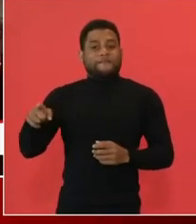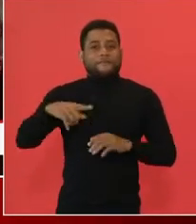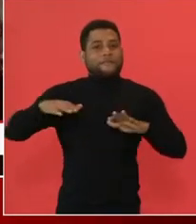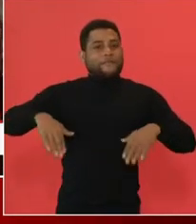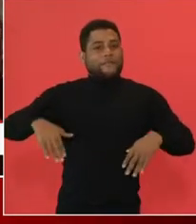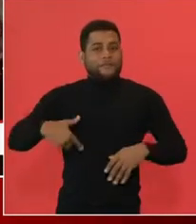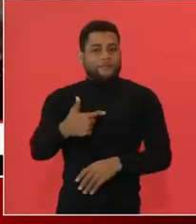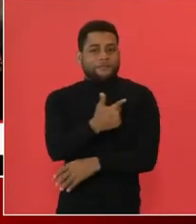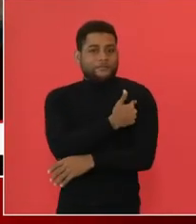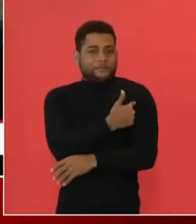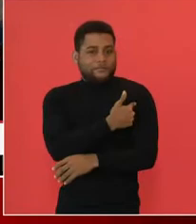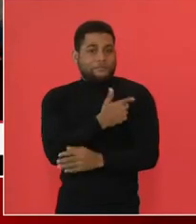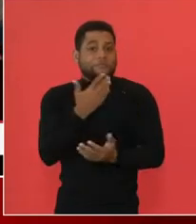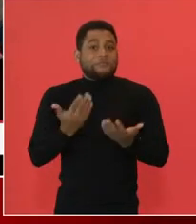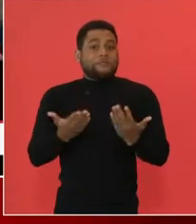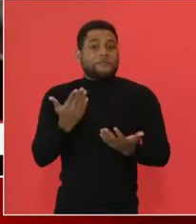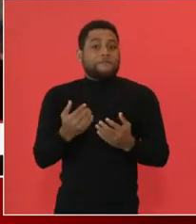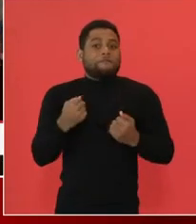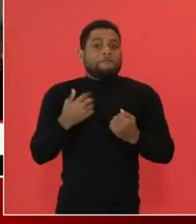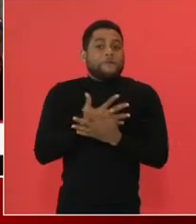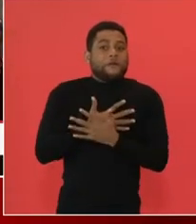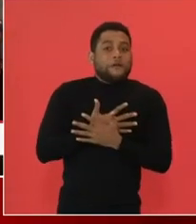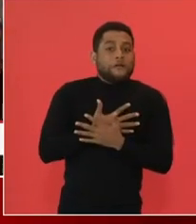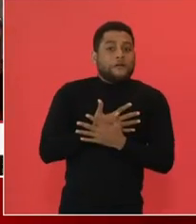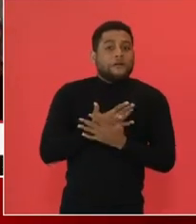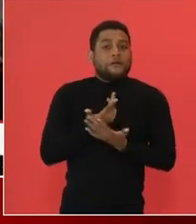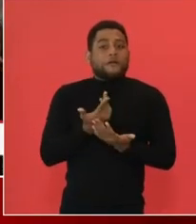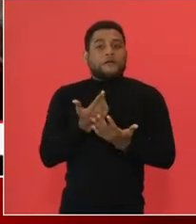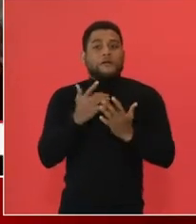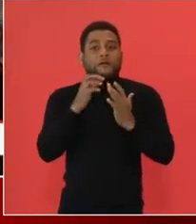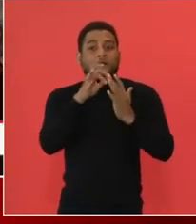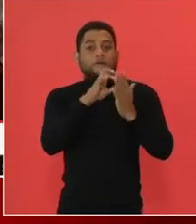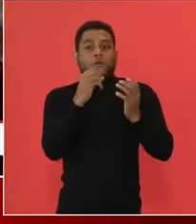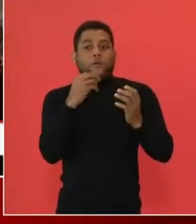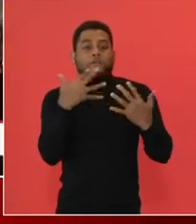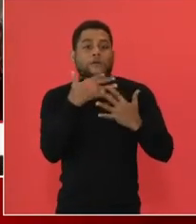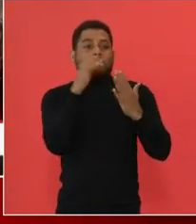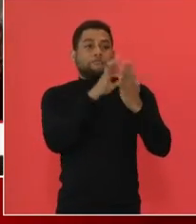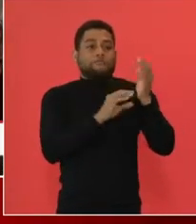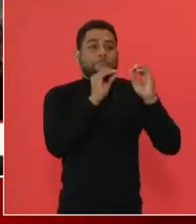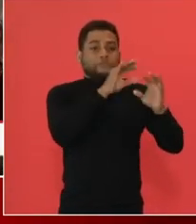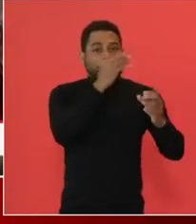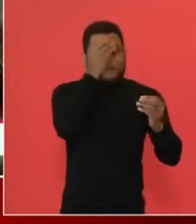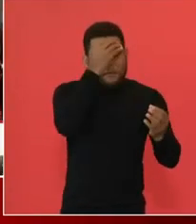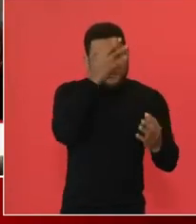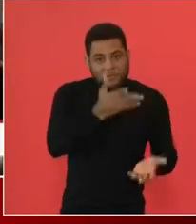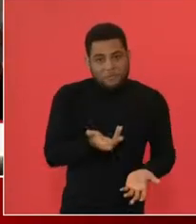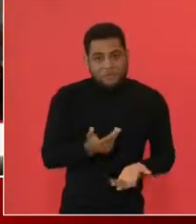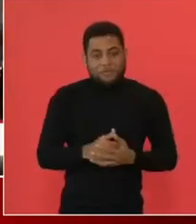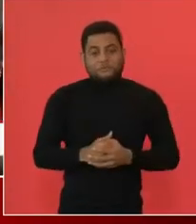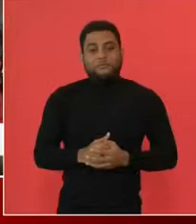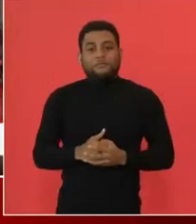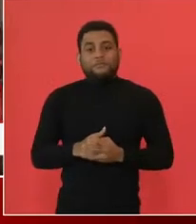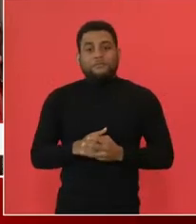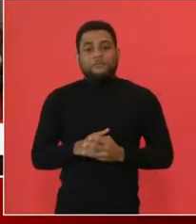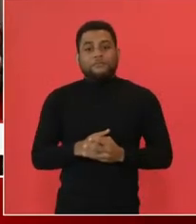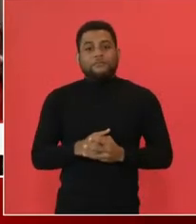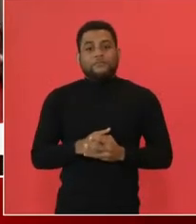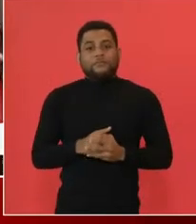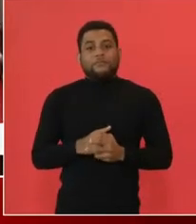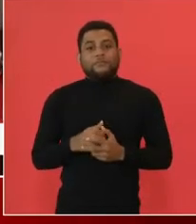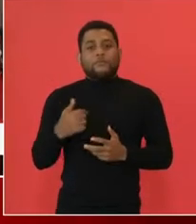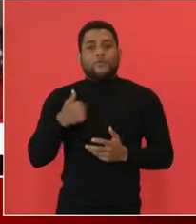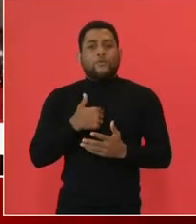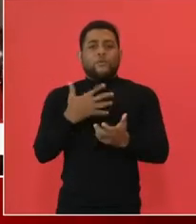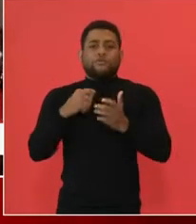reluctant to enter their information into the portal. So we're continuing to emphasize to our employees, like